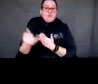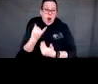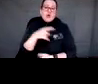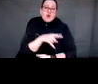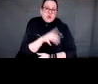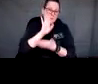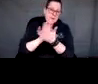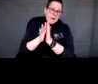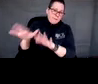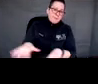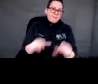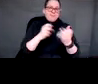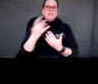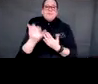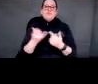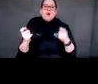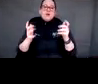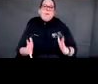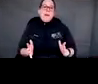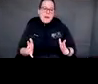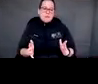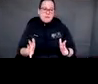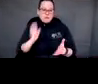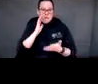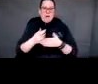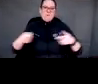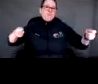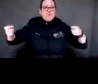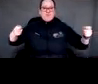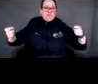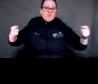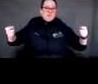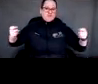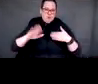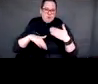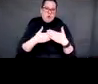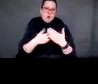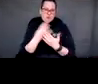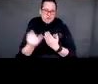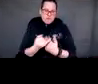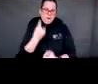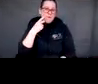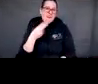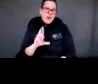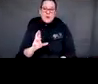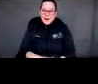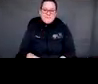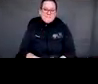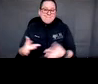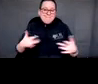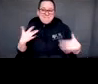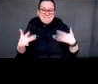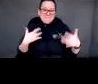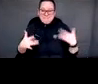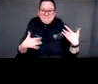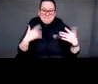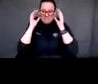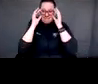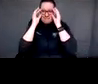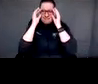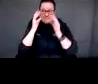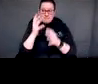project manager that will be managing all of those for HR. Exciting that we